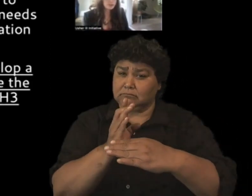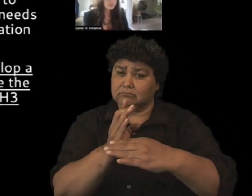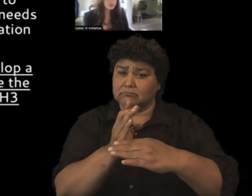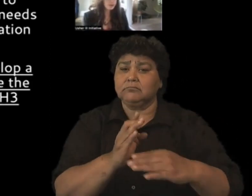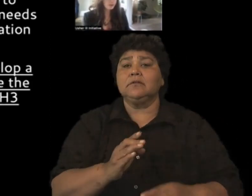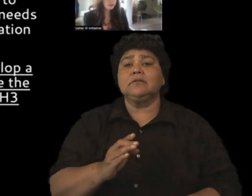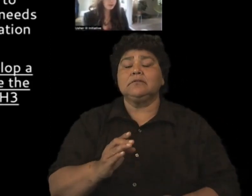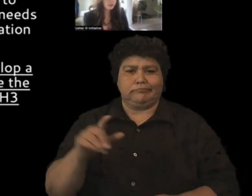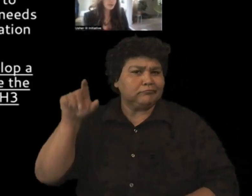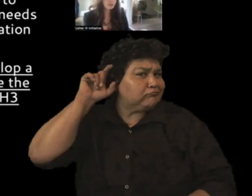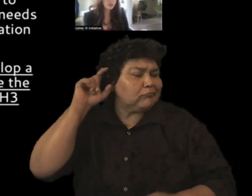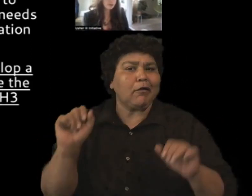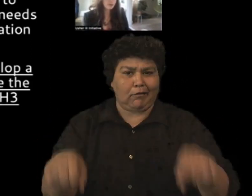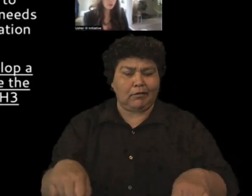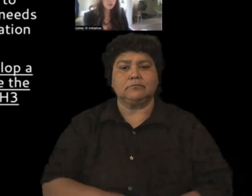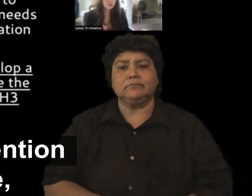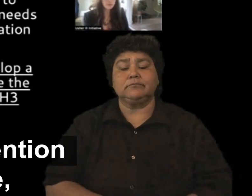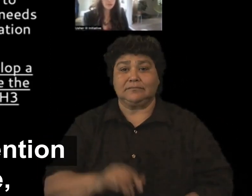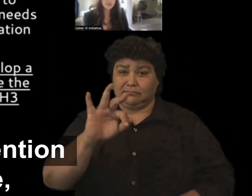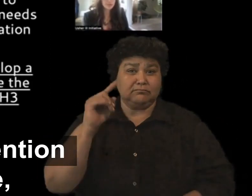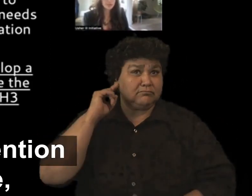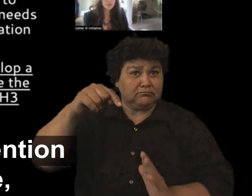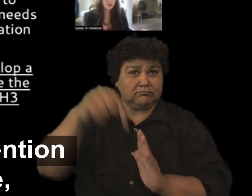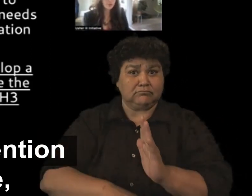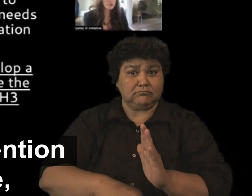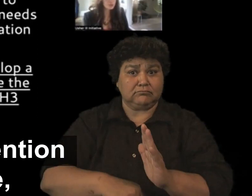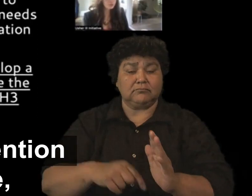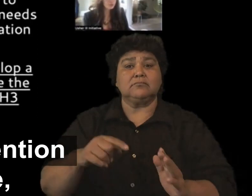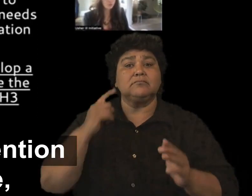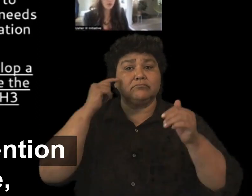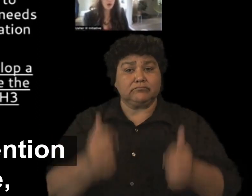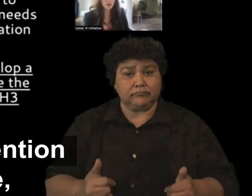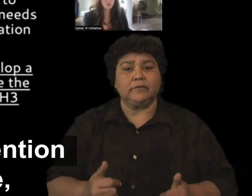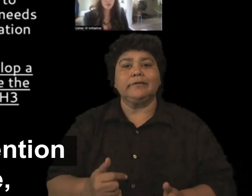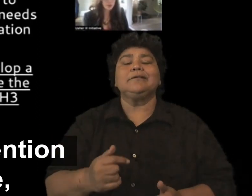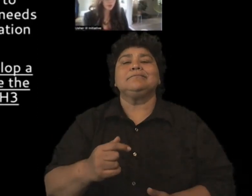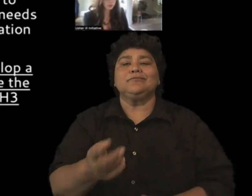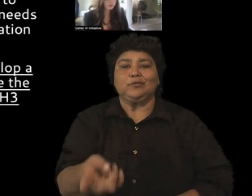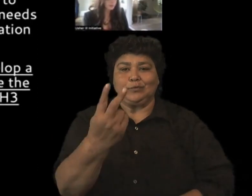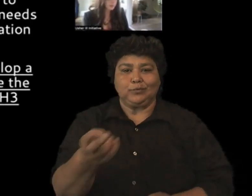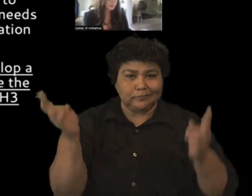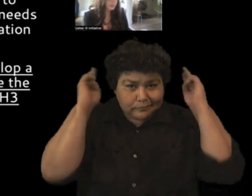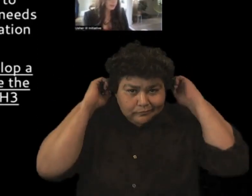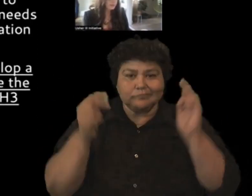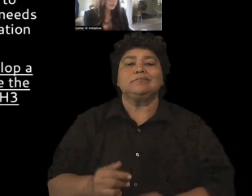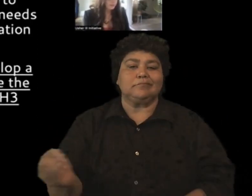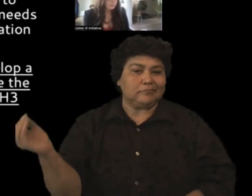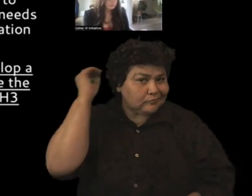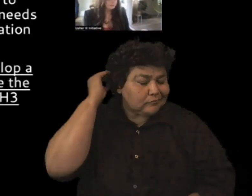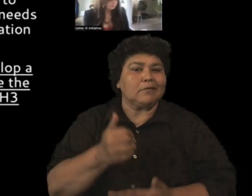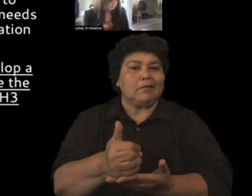profound loss, undergo bilateral cochlear implantation to artificially restore auditory function.